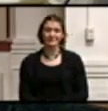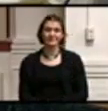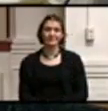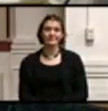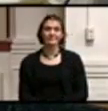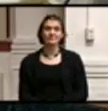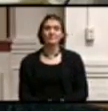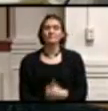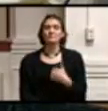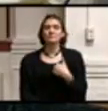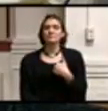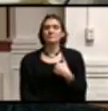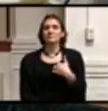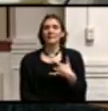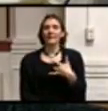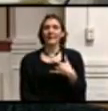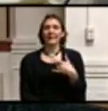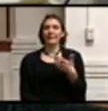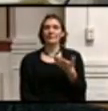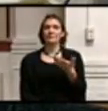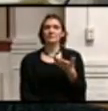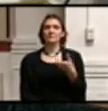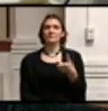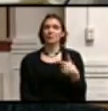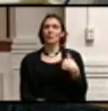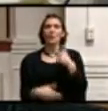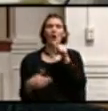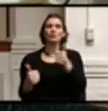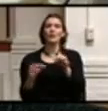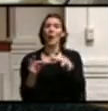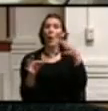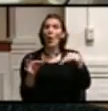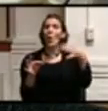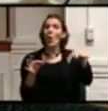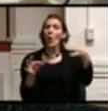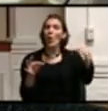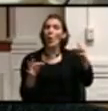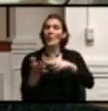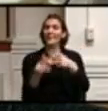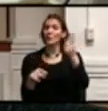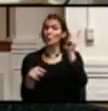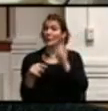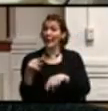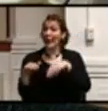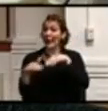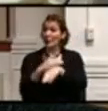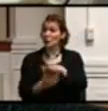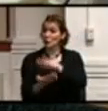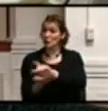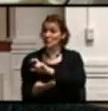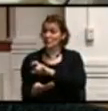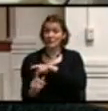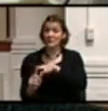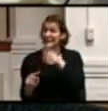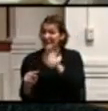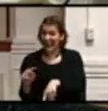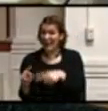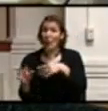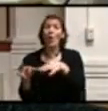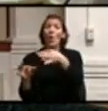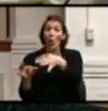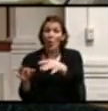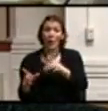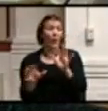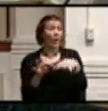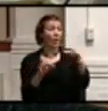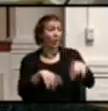I don't really see this as an issue of delay that's going to prevent people from getting into the academy, or delay that's going to